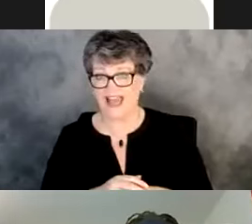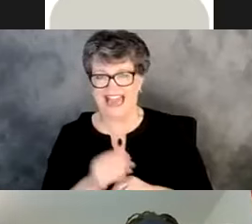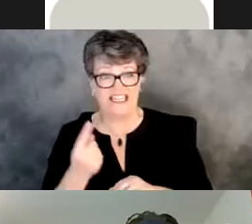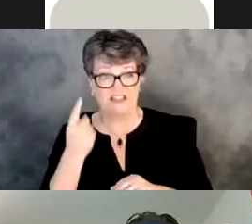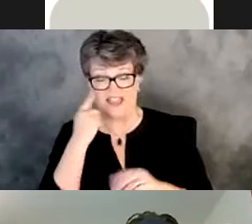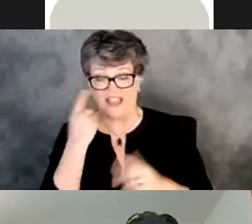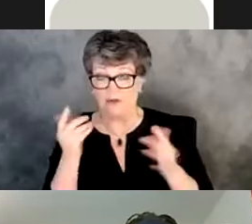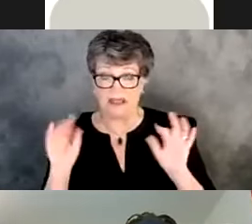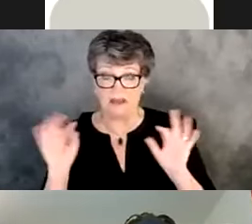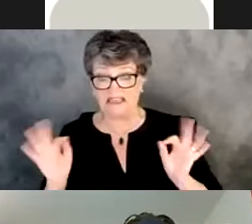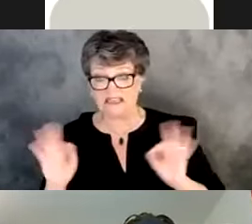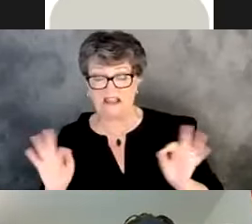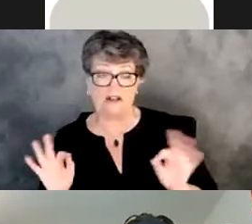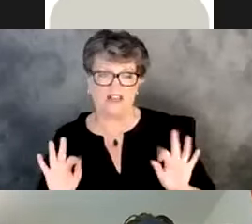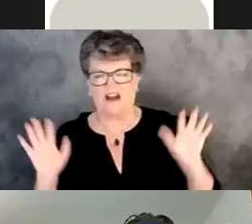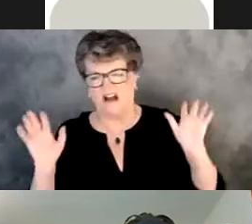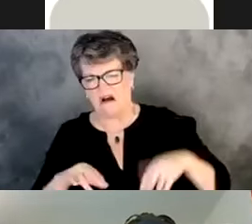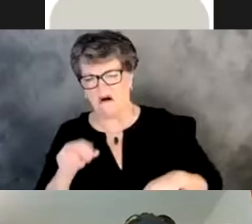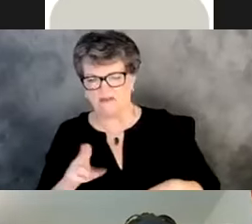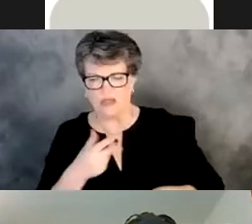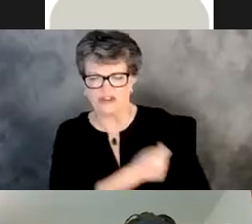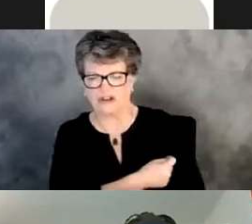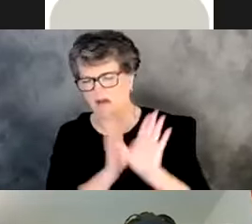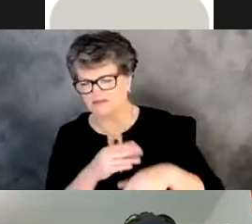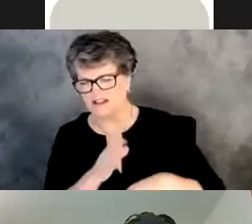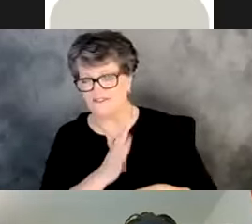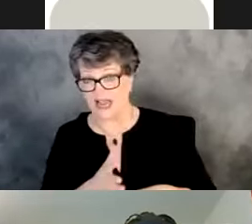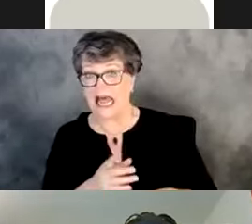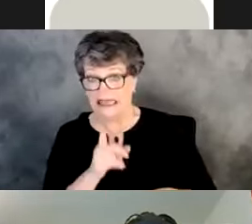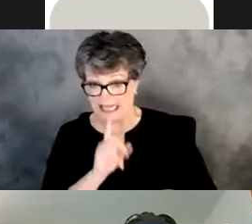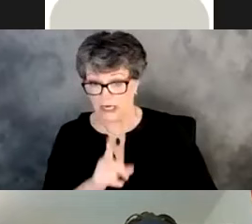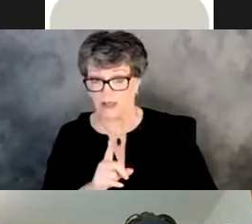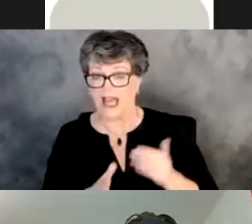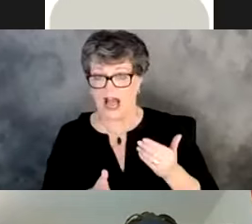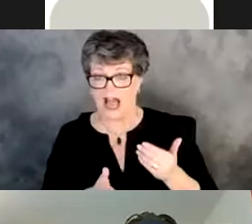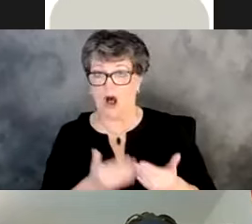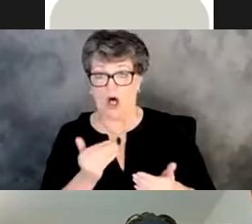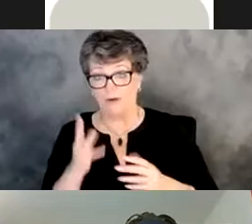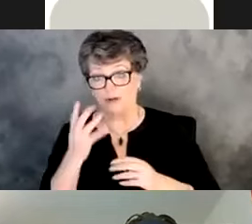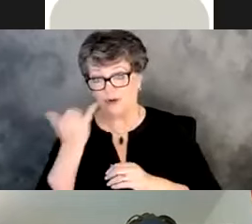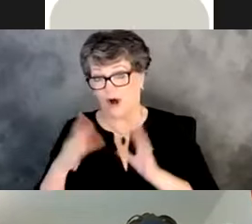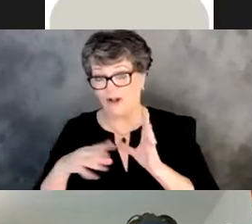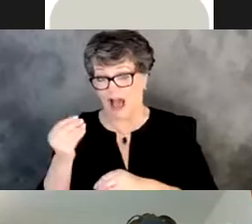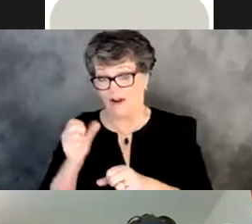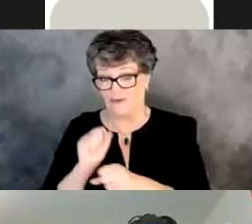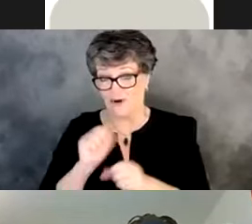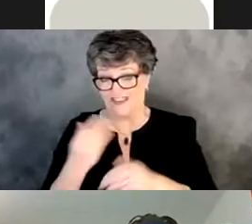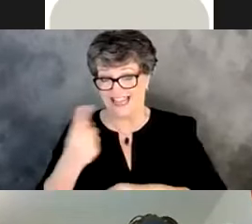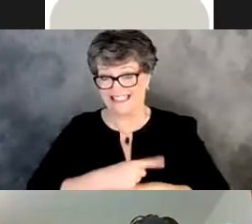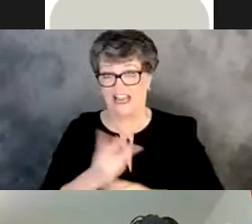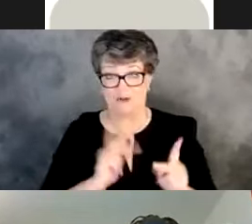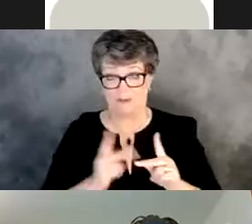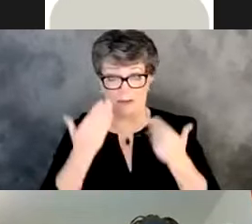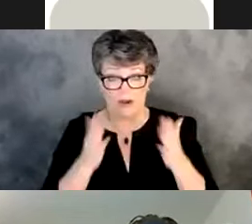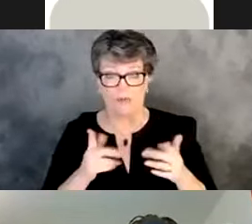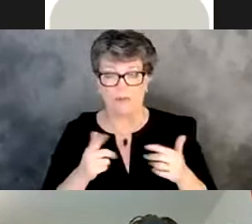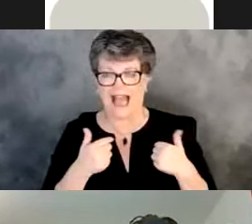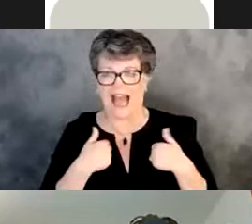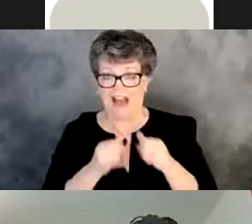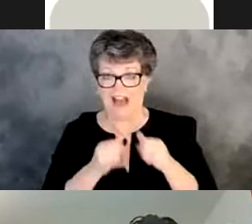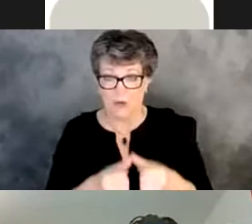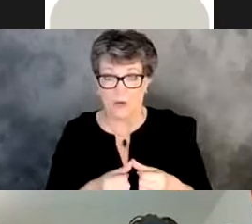a big deal. I thought it was going to be like the flu shot. And I literally almost called out of work the next day. And for people who don't know me, I have an award for